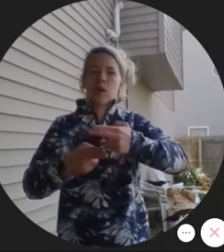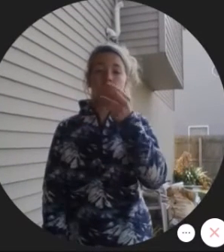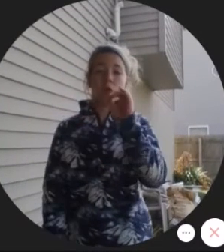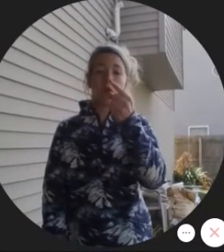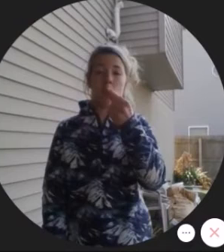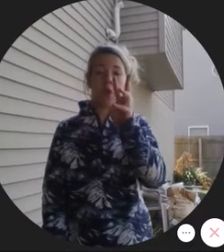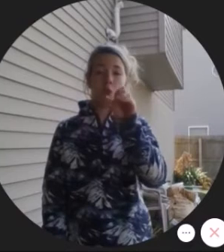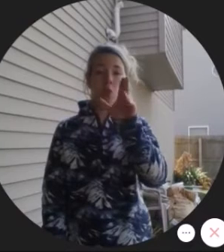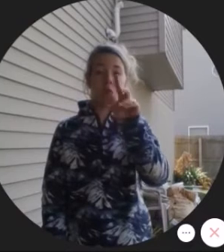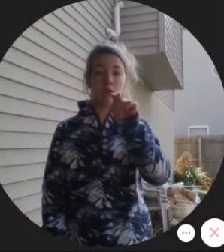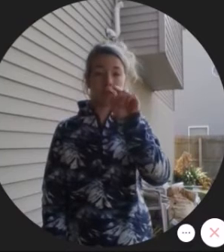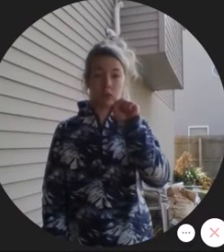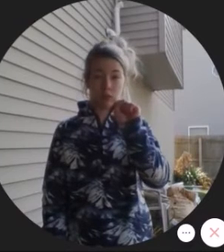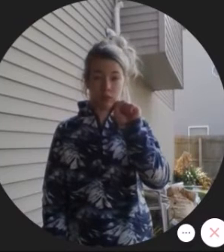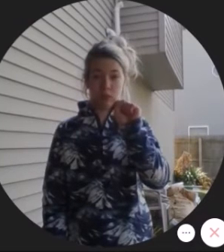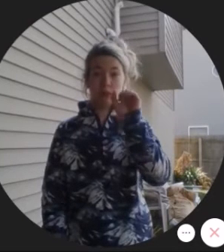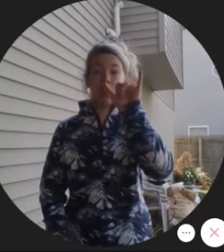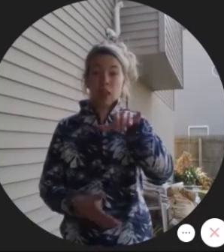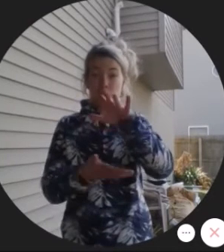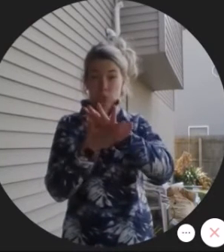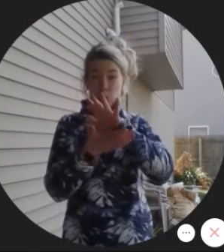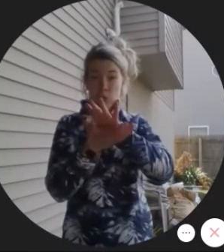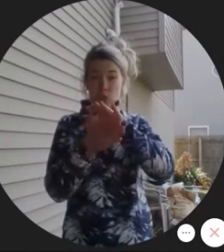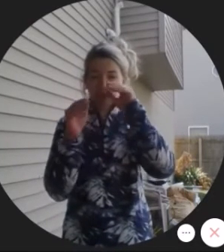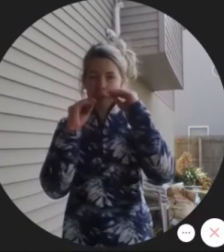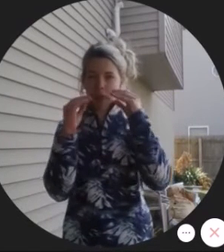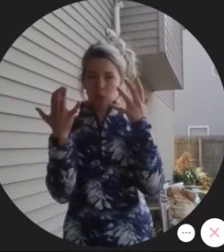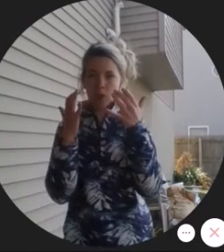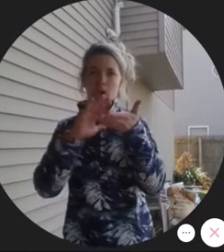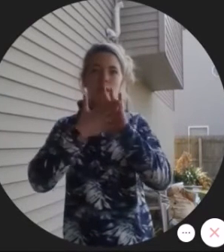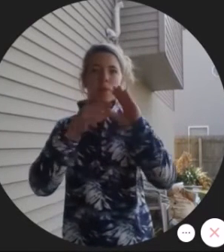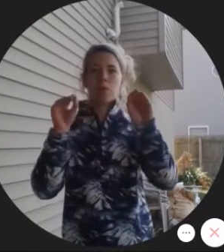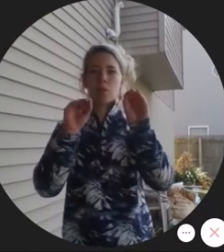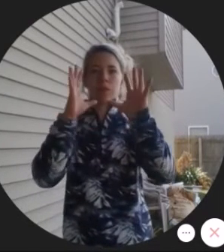So the setting happens in a school called Hogwarts.